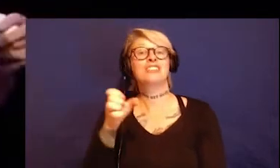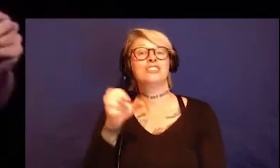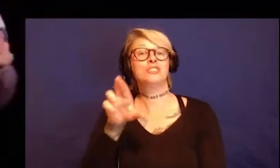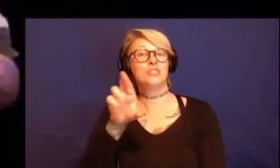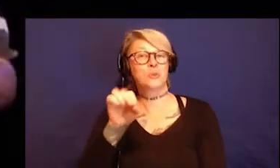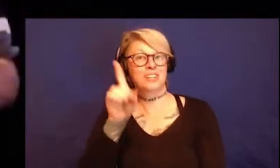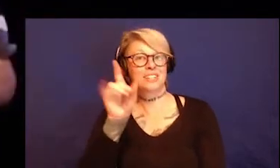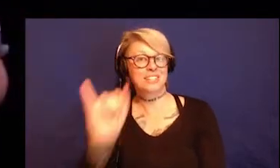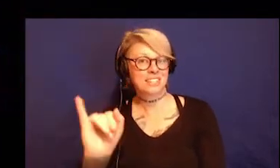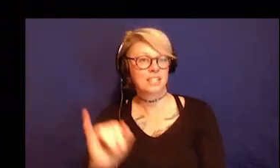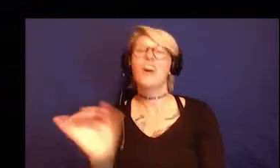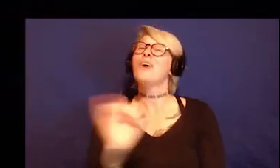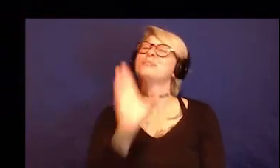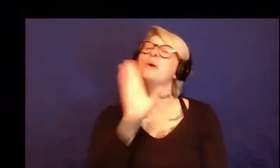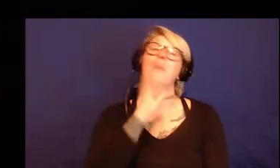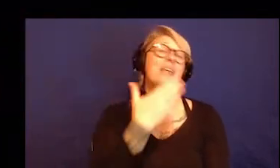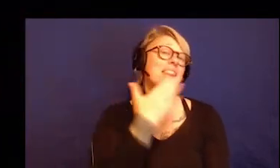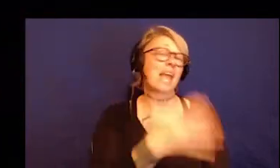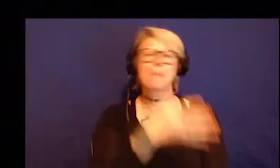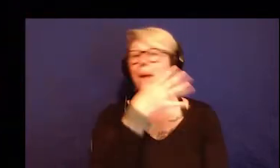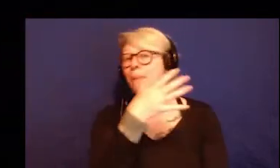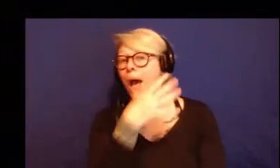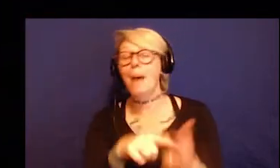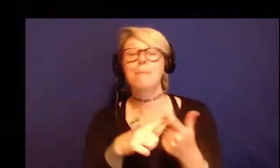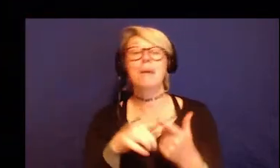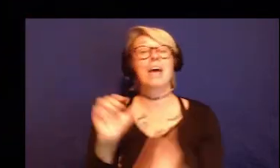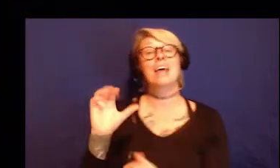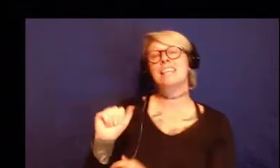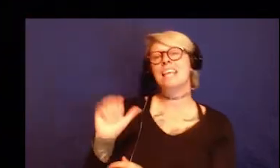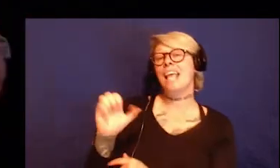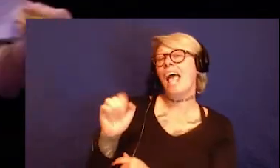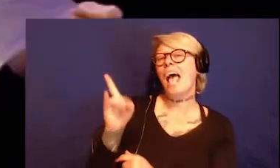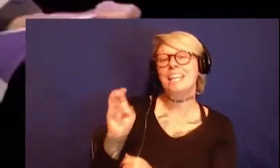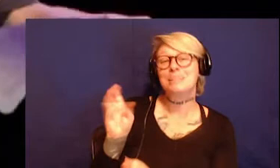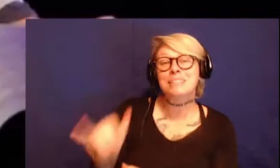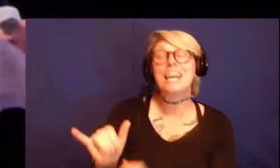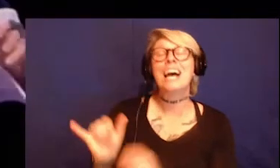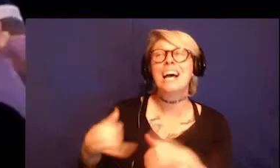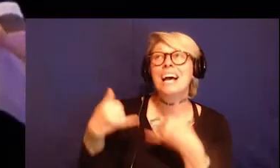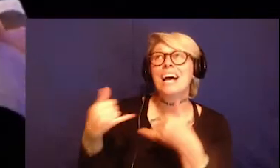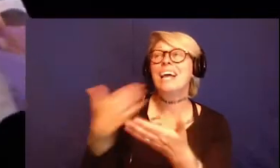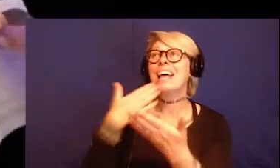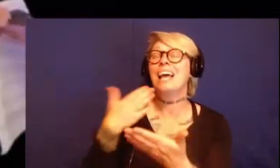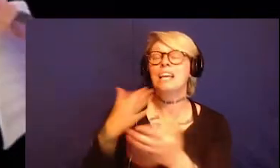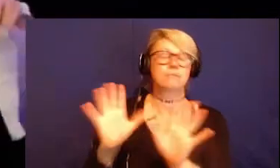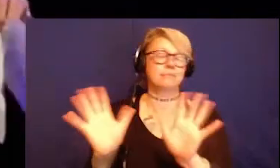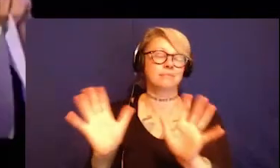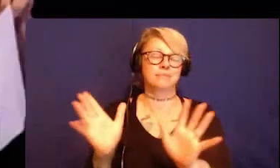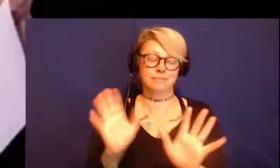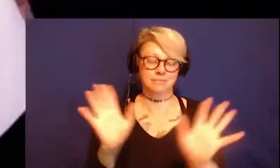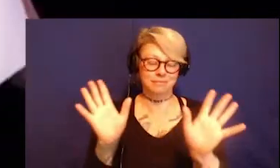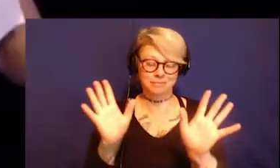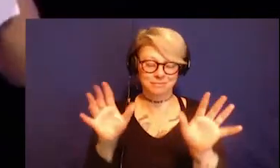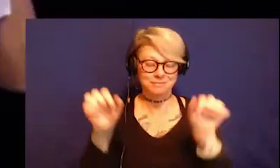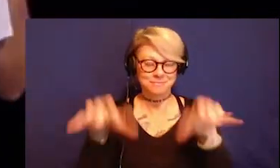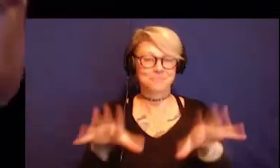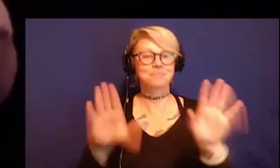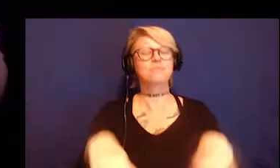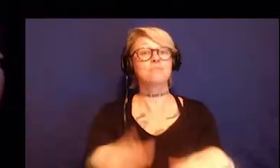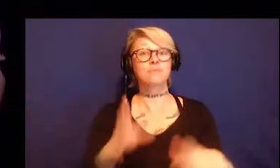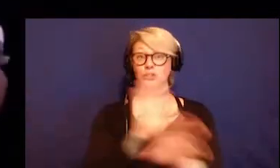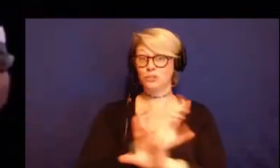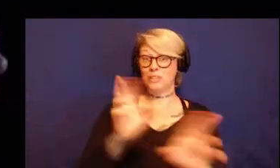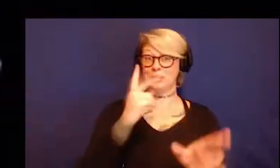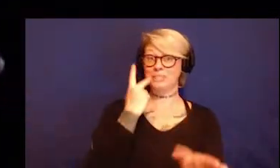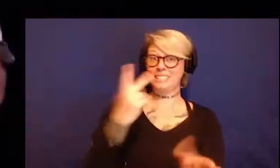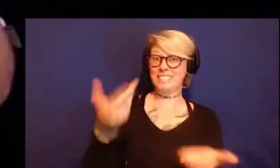Okay, I'm going to thank my mom too, and I want to thank the Academy. No, that's all the thank yous we have today. Let's get into it. Are you ready to see some fresh